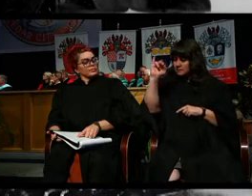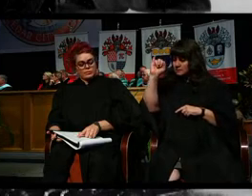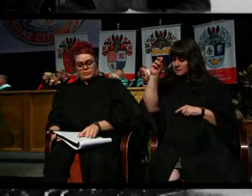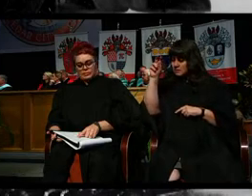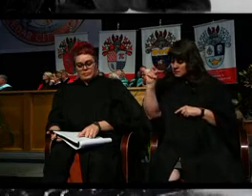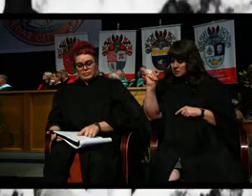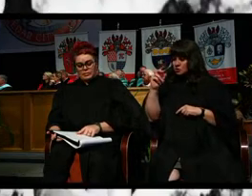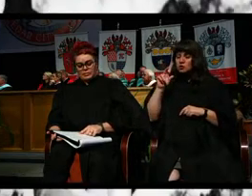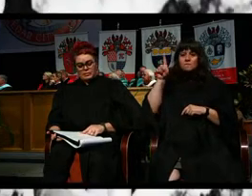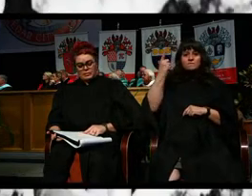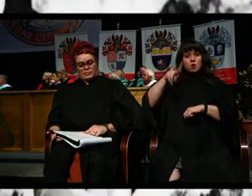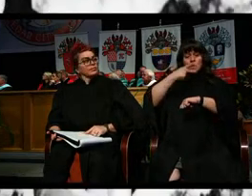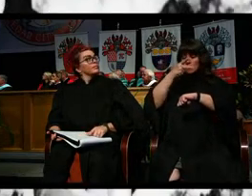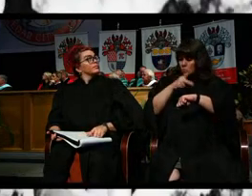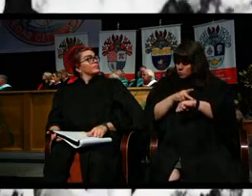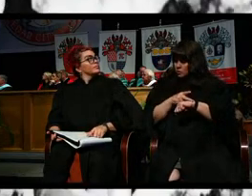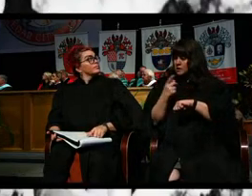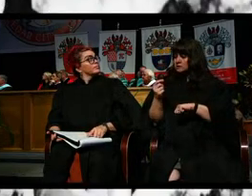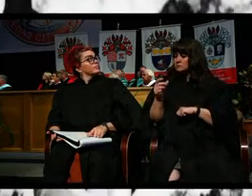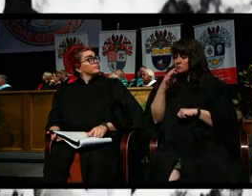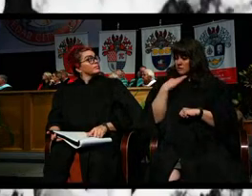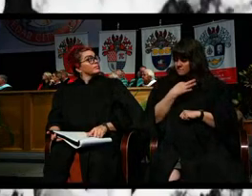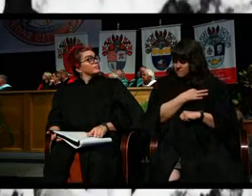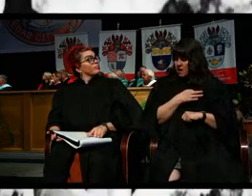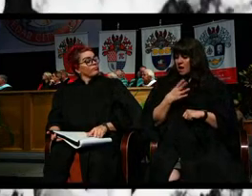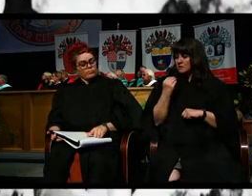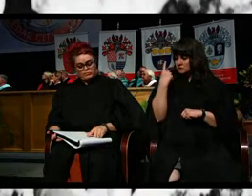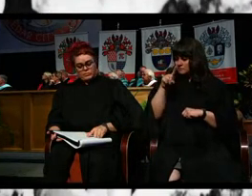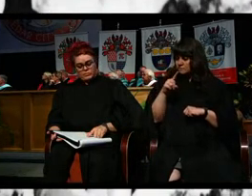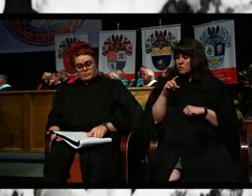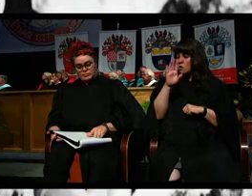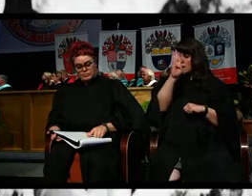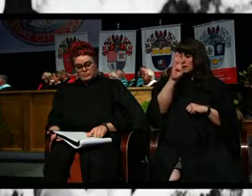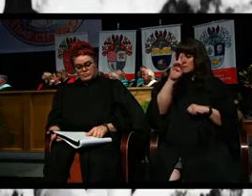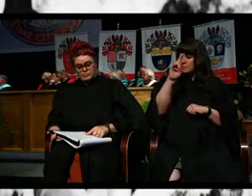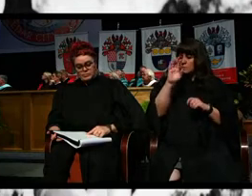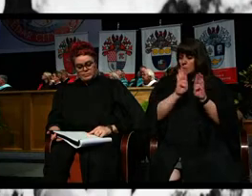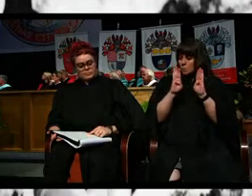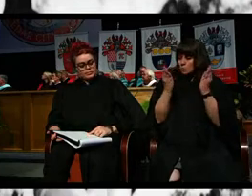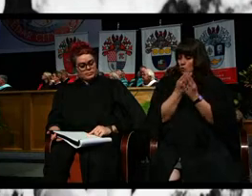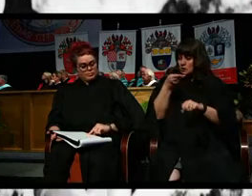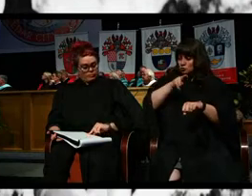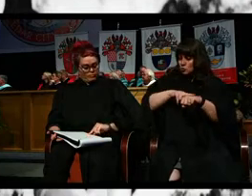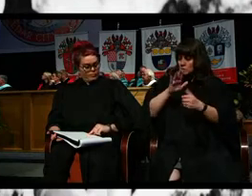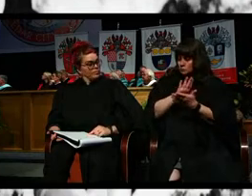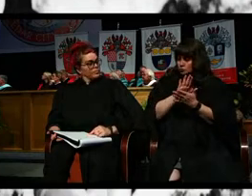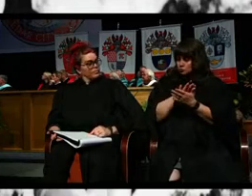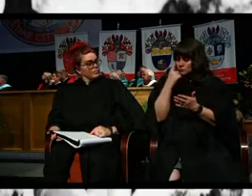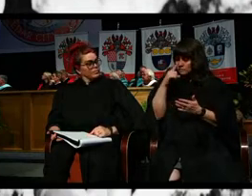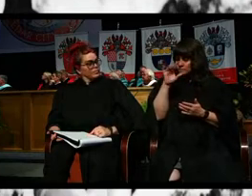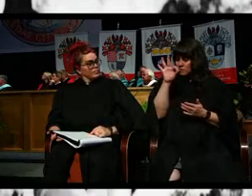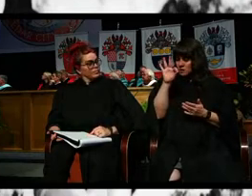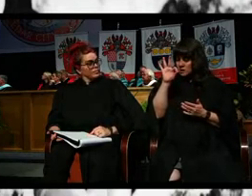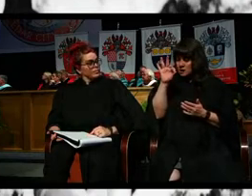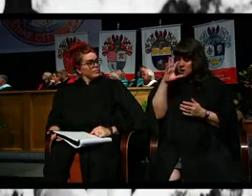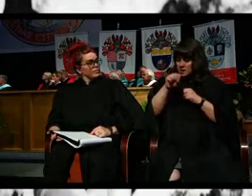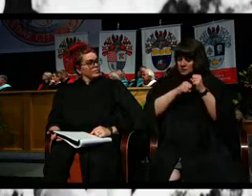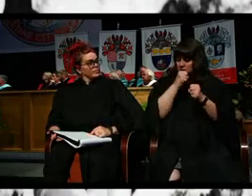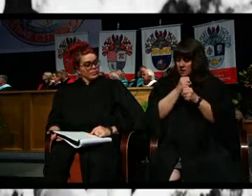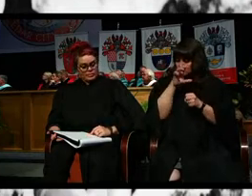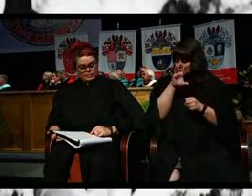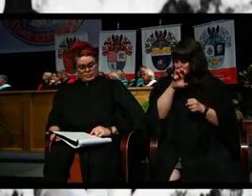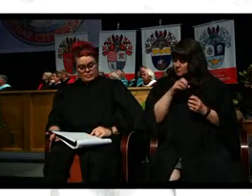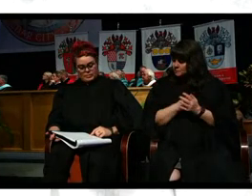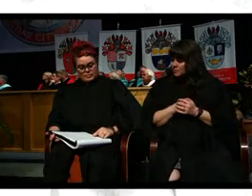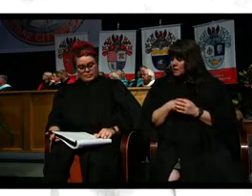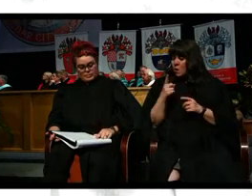And these six students were the first graduates of the Branch Normal School in 1900. We must also consider modern